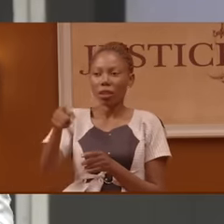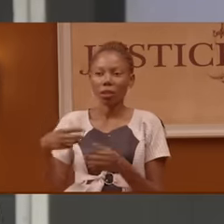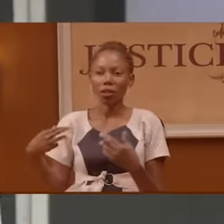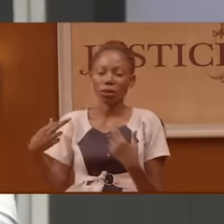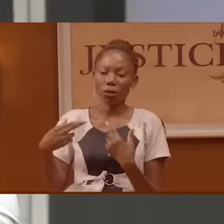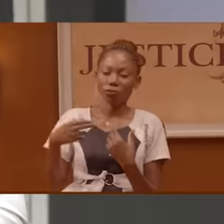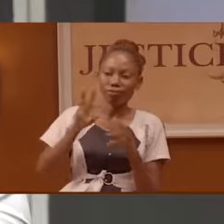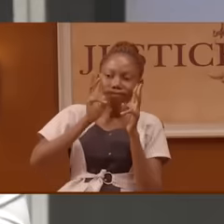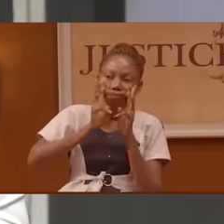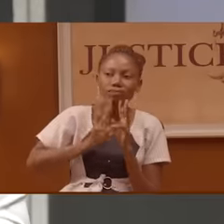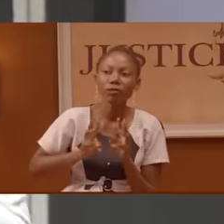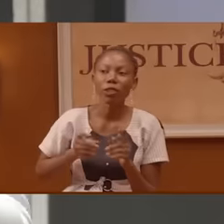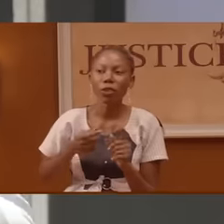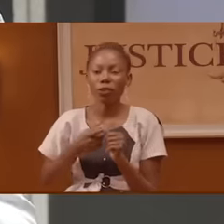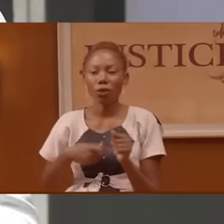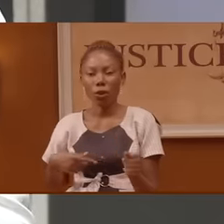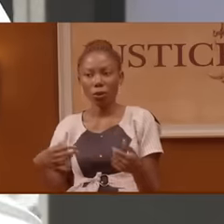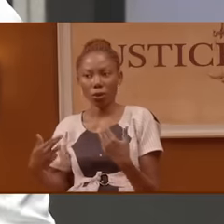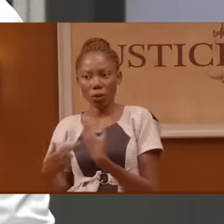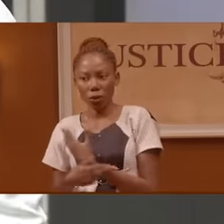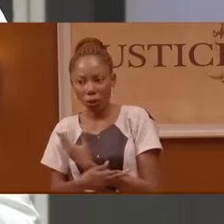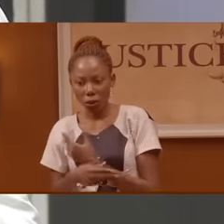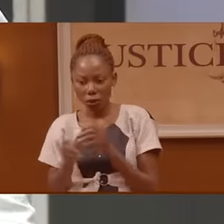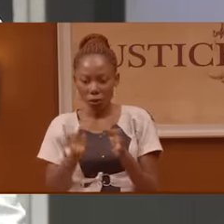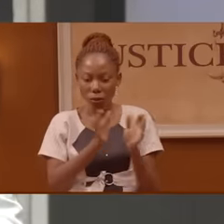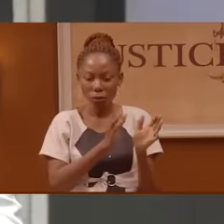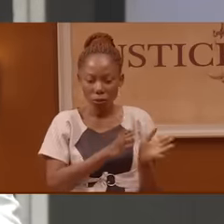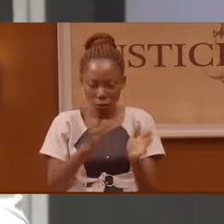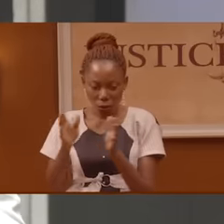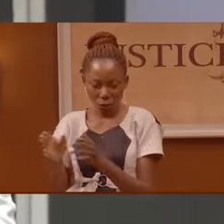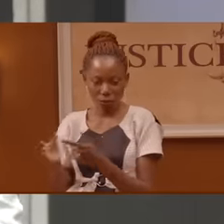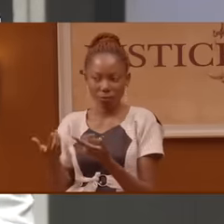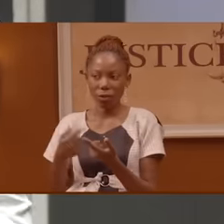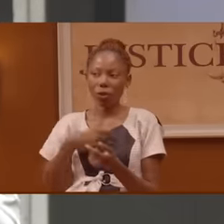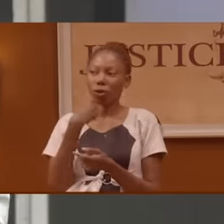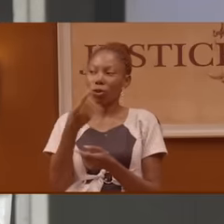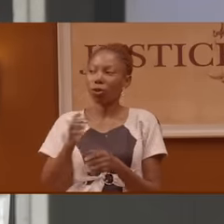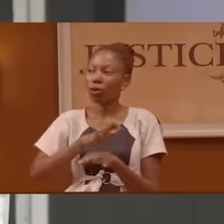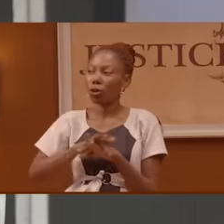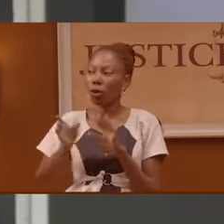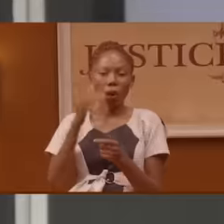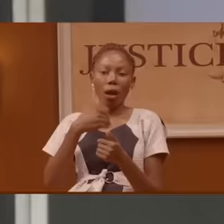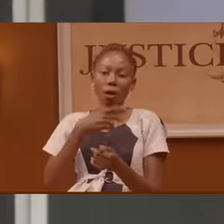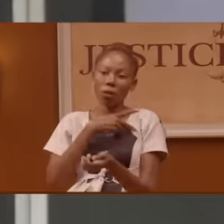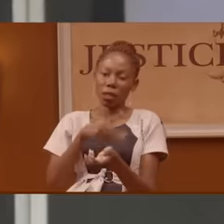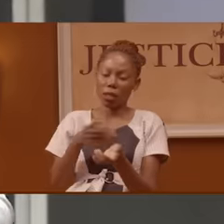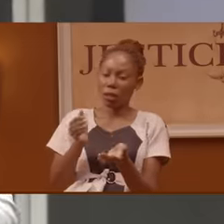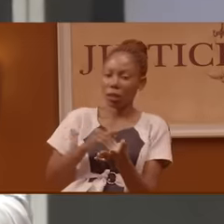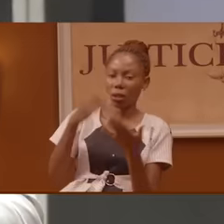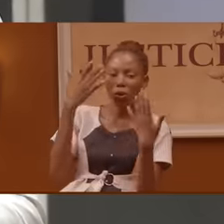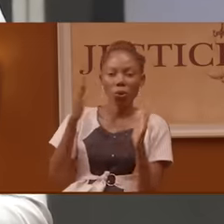from one friend to the other. They say, we told you that you should not date students. Say, look at you now.